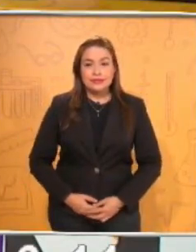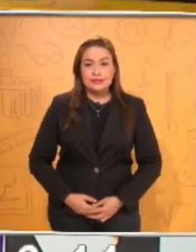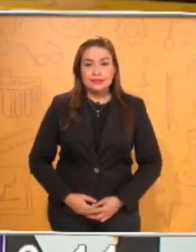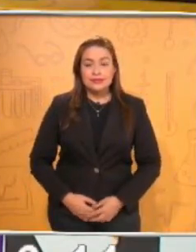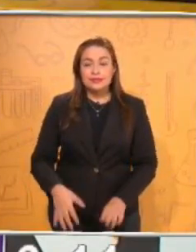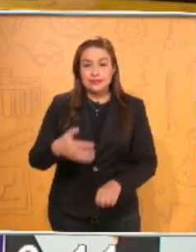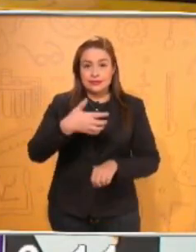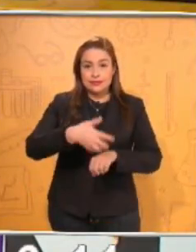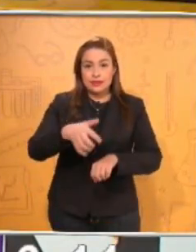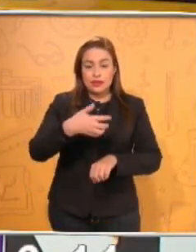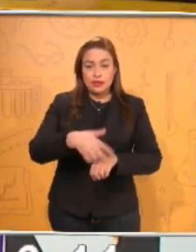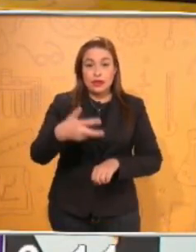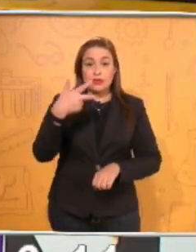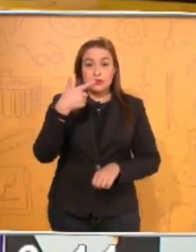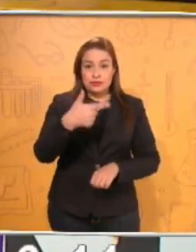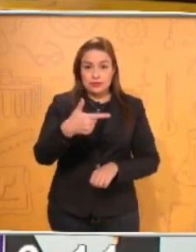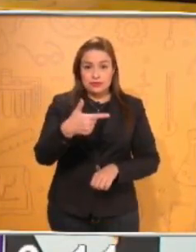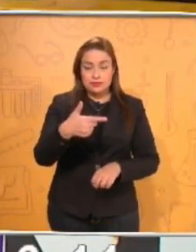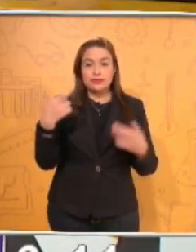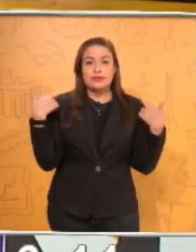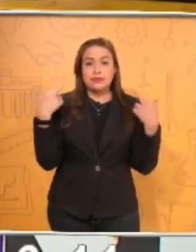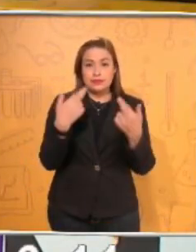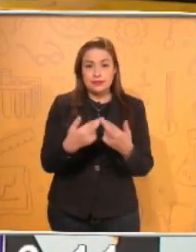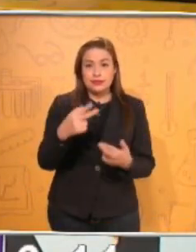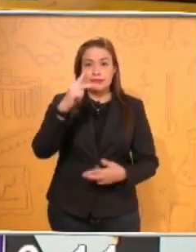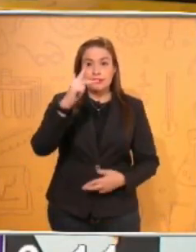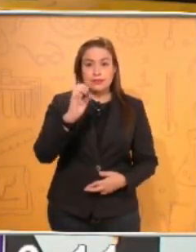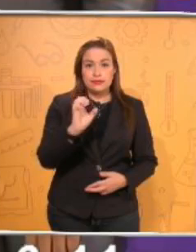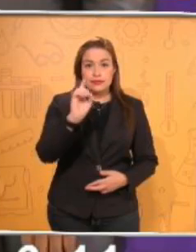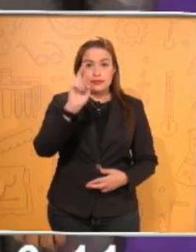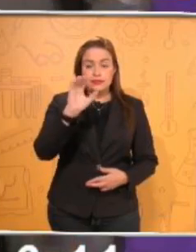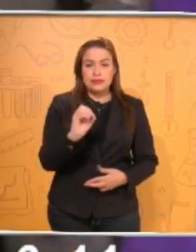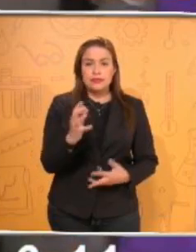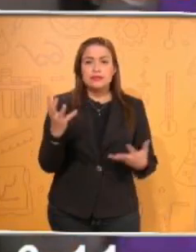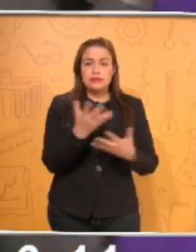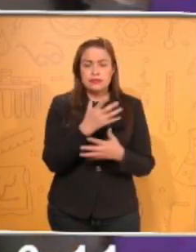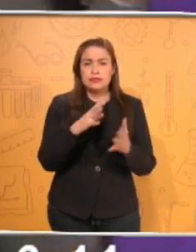Number 7, Teacher Pedro. Copy,